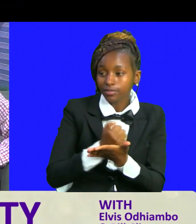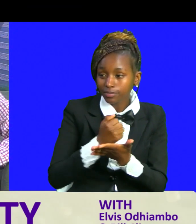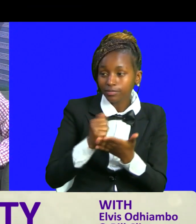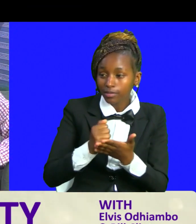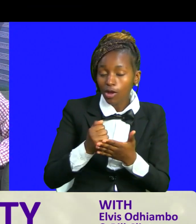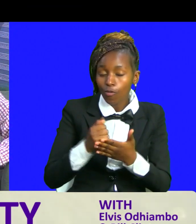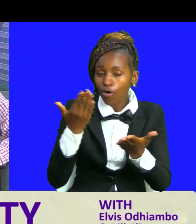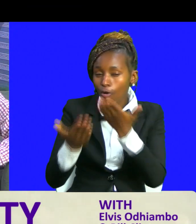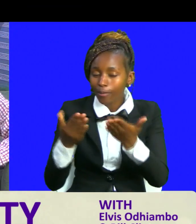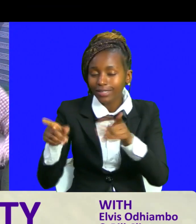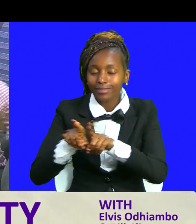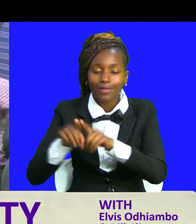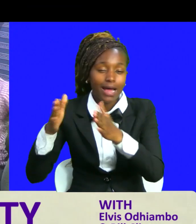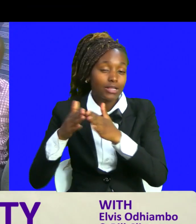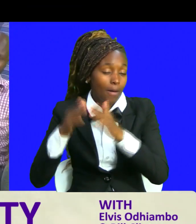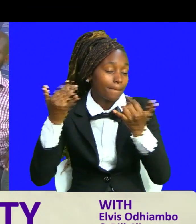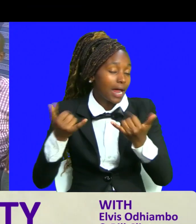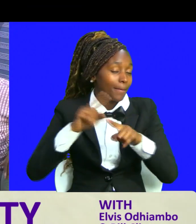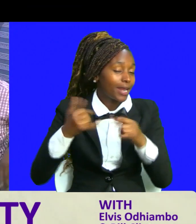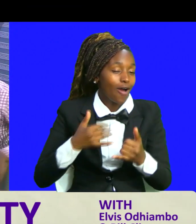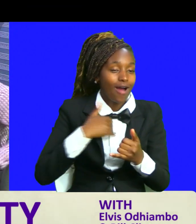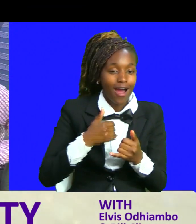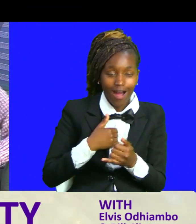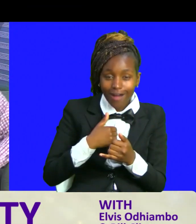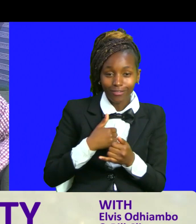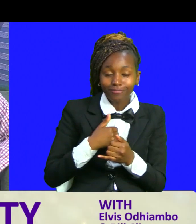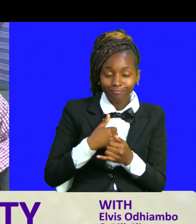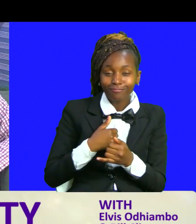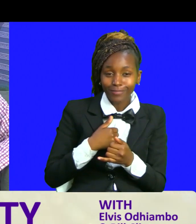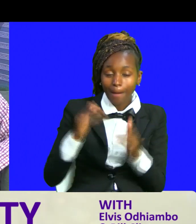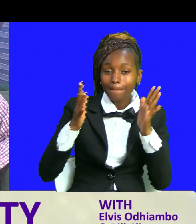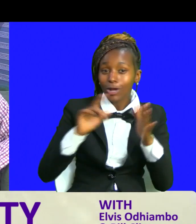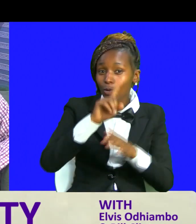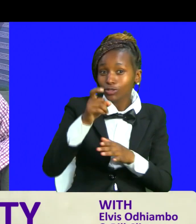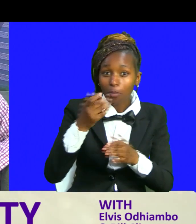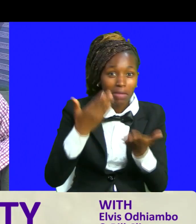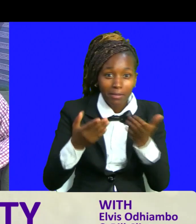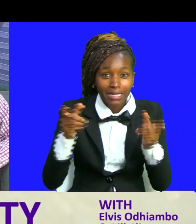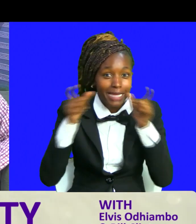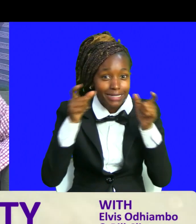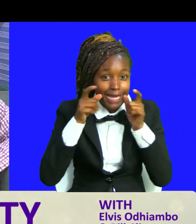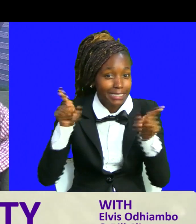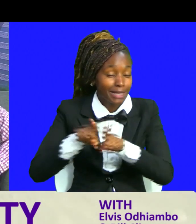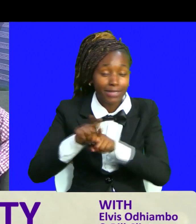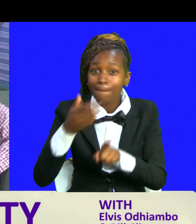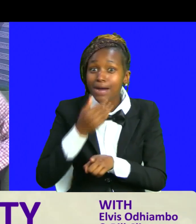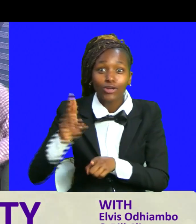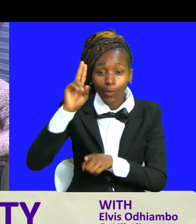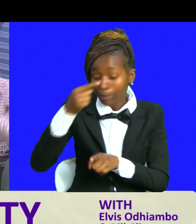League. The big question is Tusker FC Manchester United? Because they're nowhere to be seen this time round. Then we